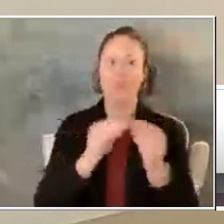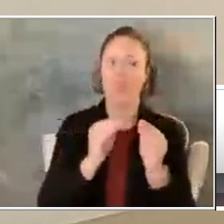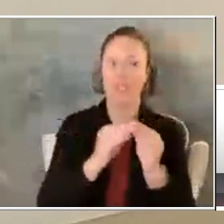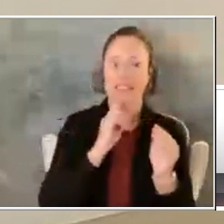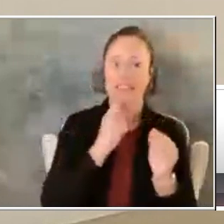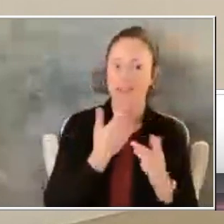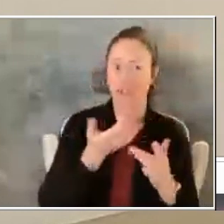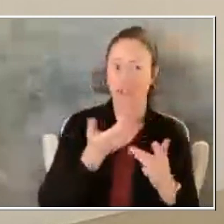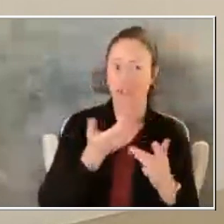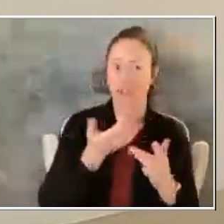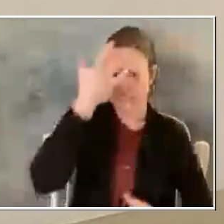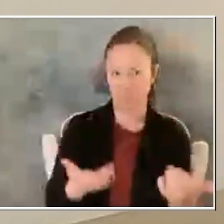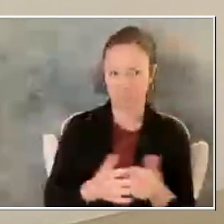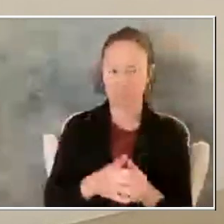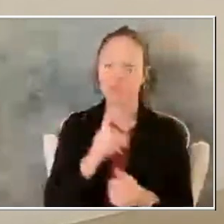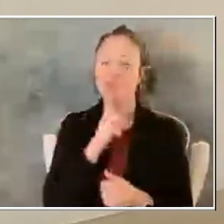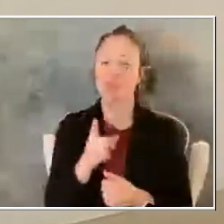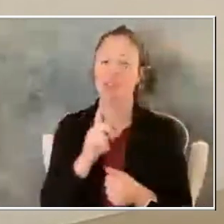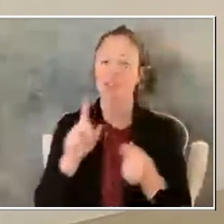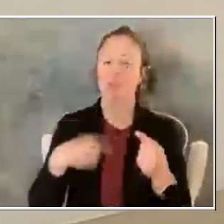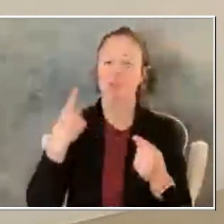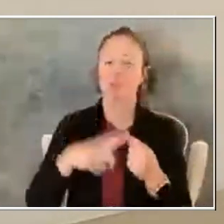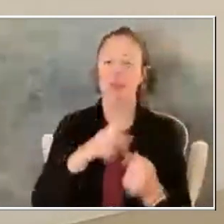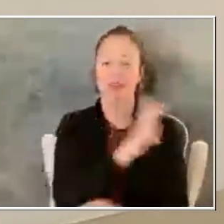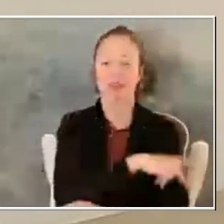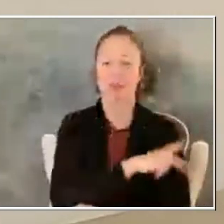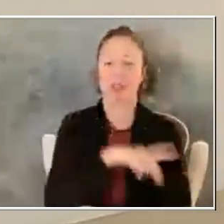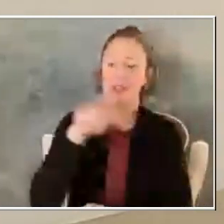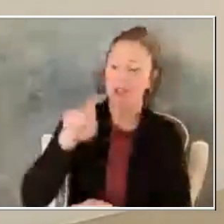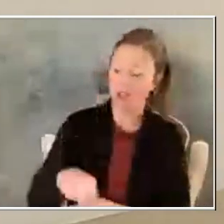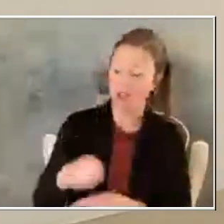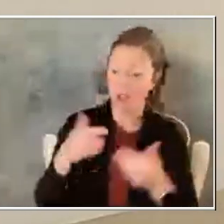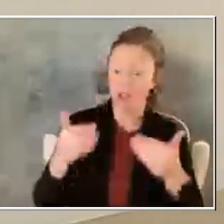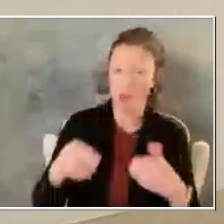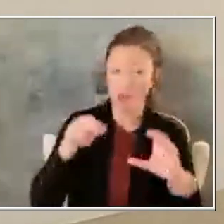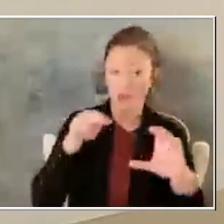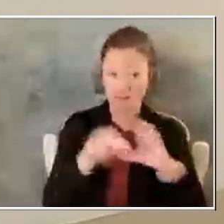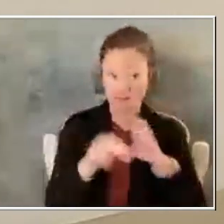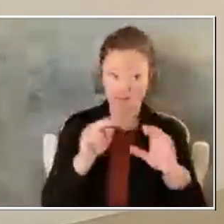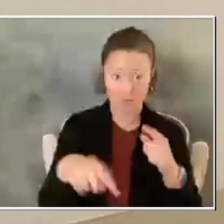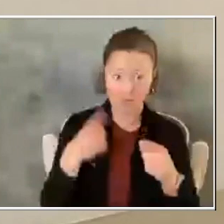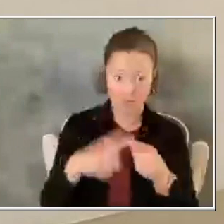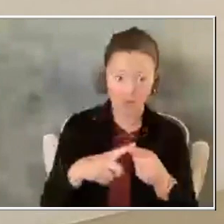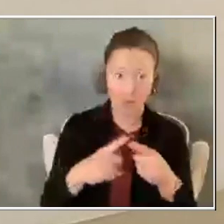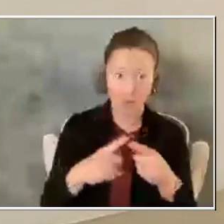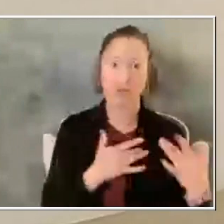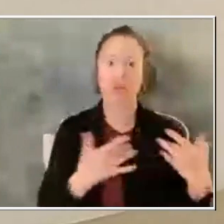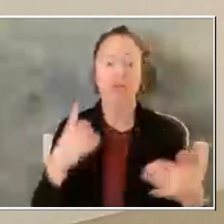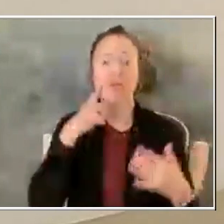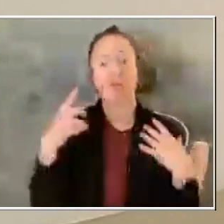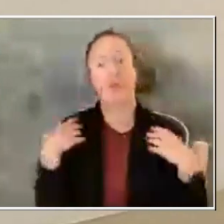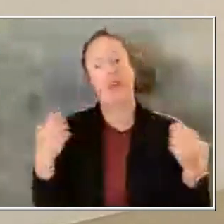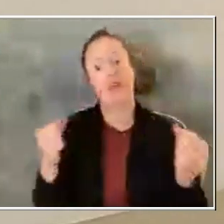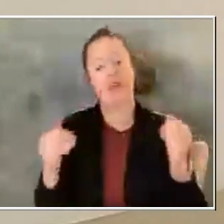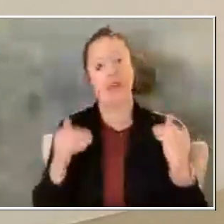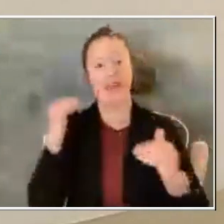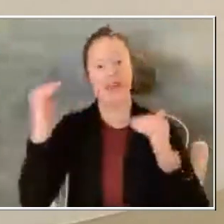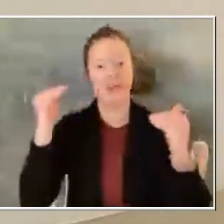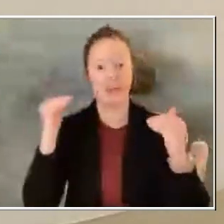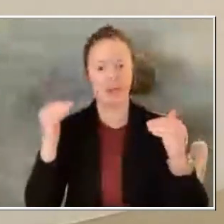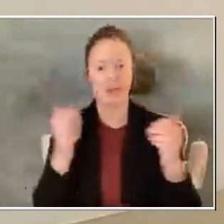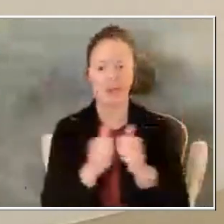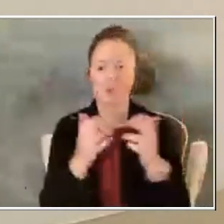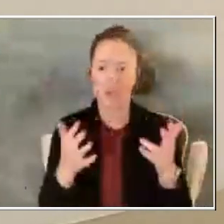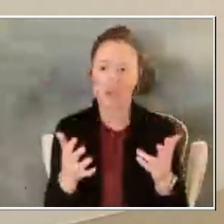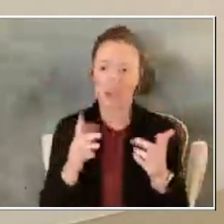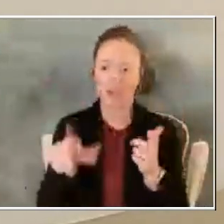osteoporosis. In terms of when a patient should get a DEXA scan, usually for a healthy adult without